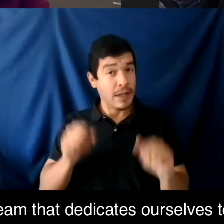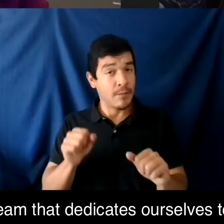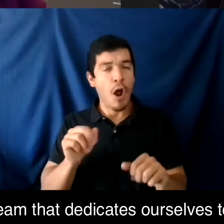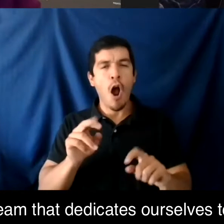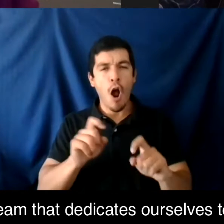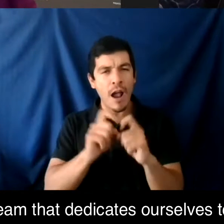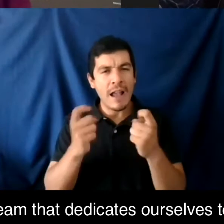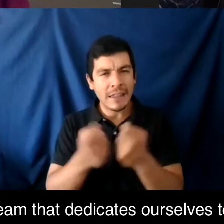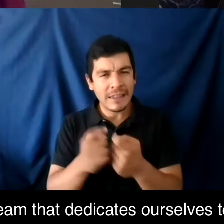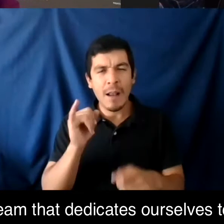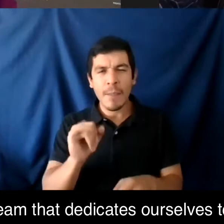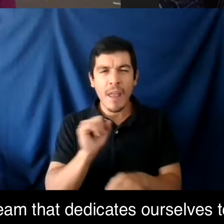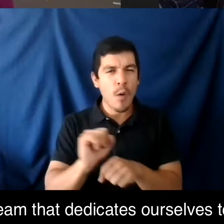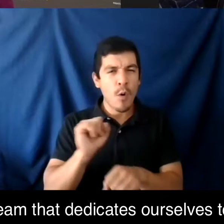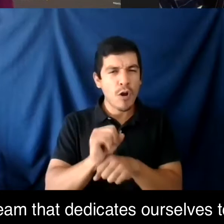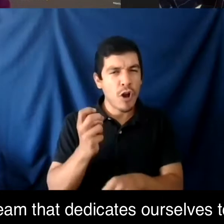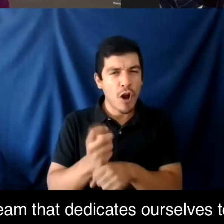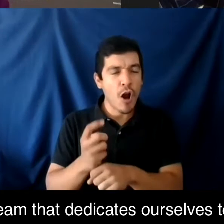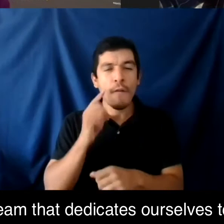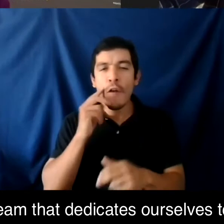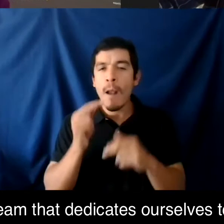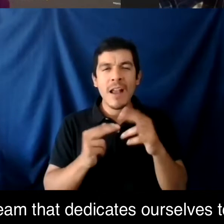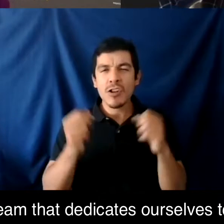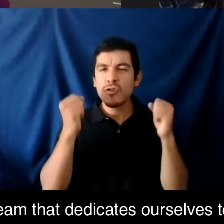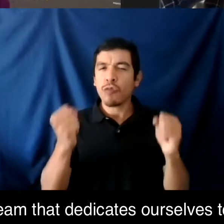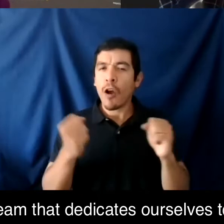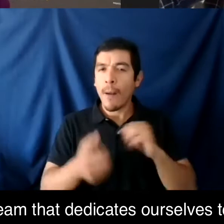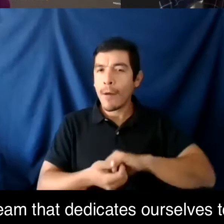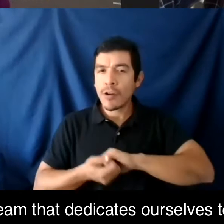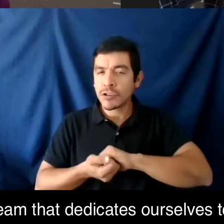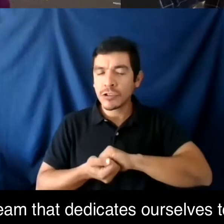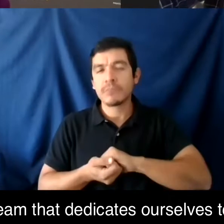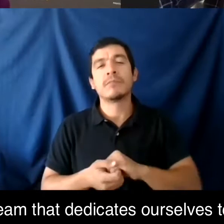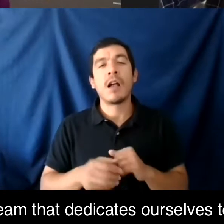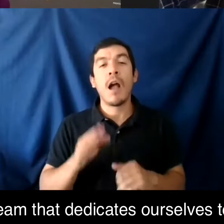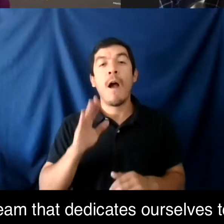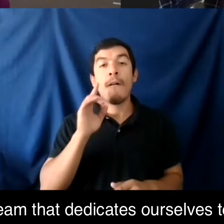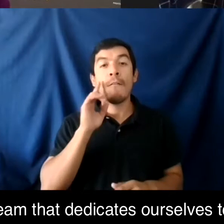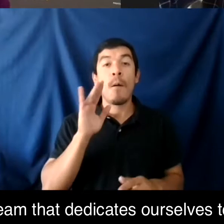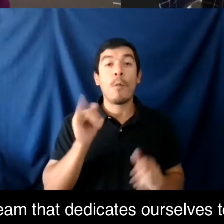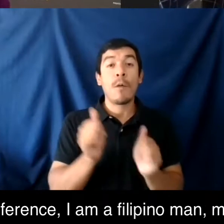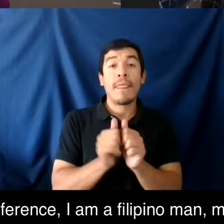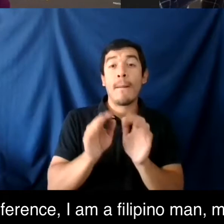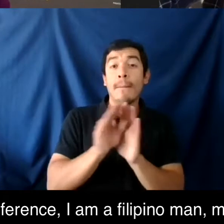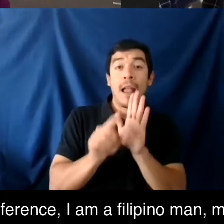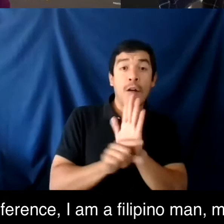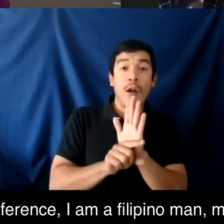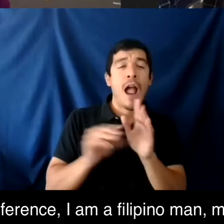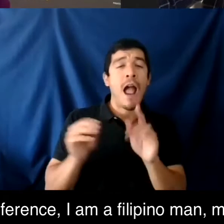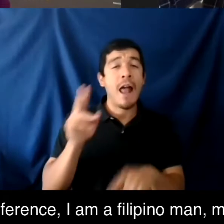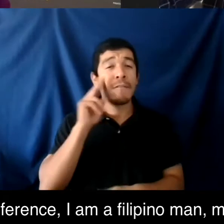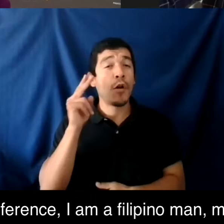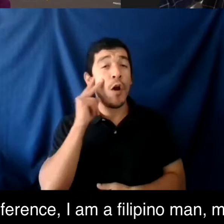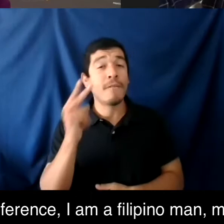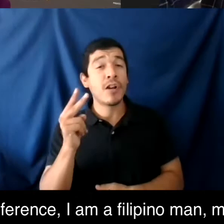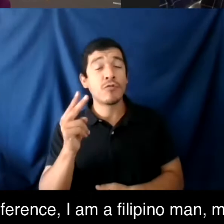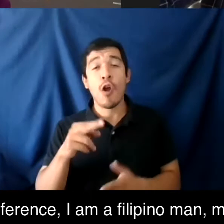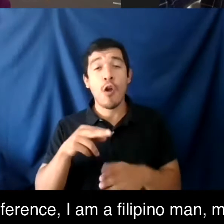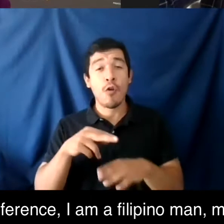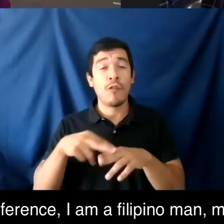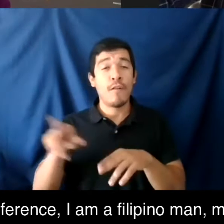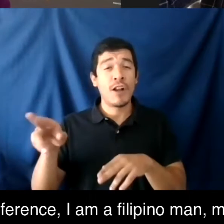that dedicates ourselves to building strong partnerships. By way of background and for visual reference, I am